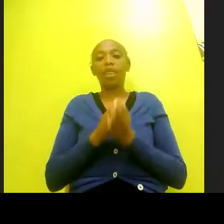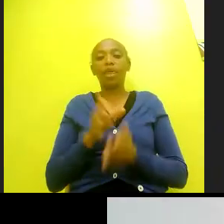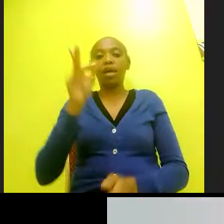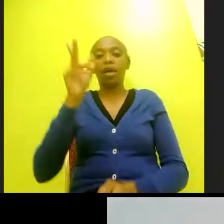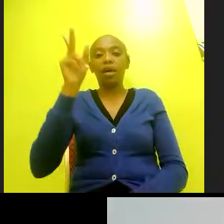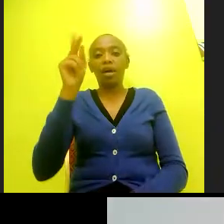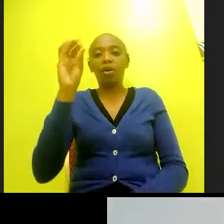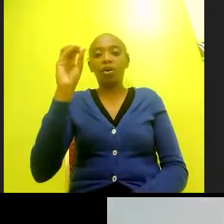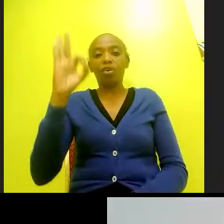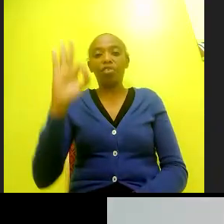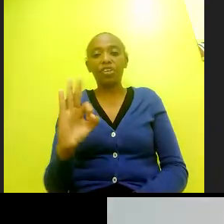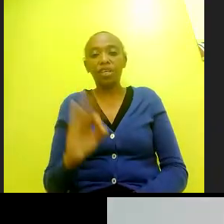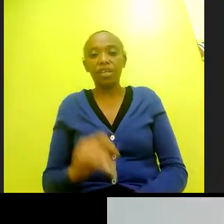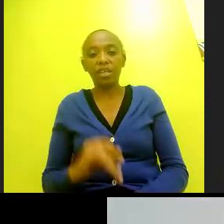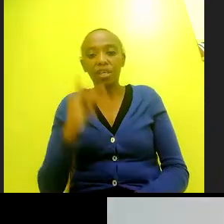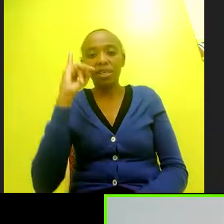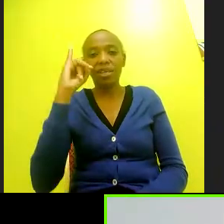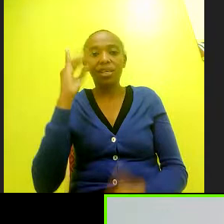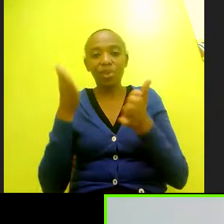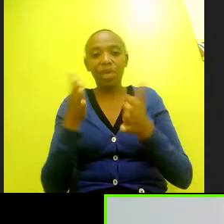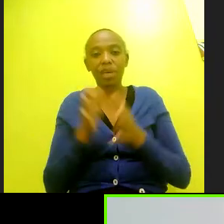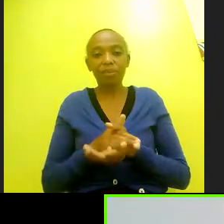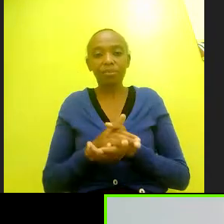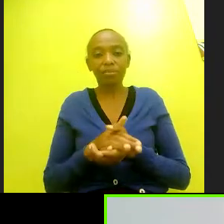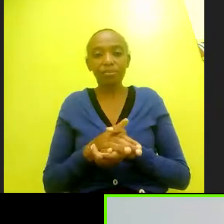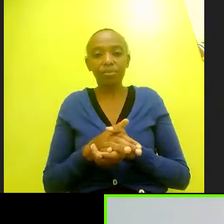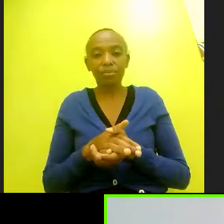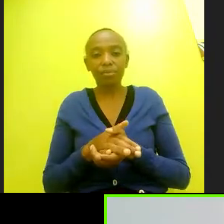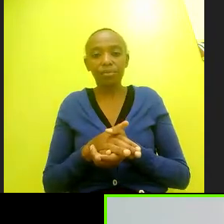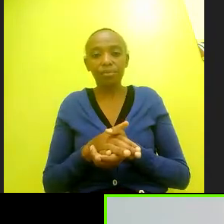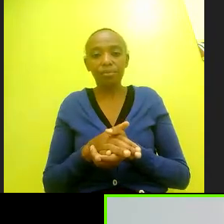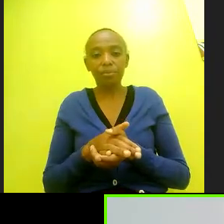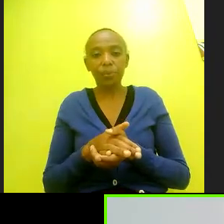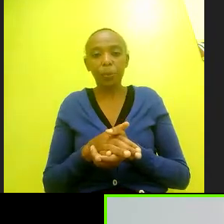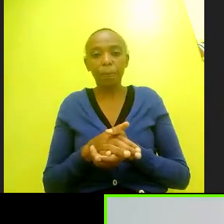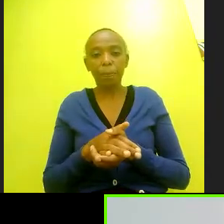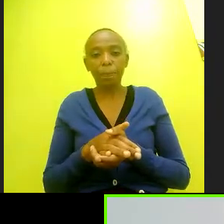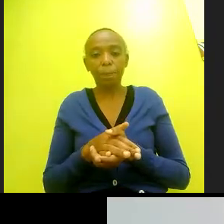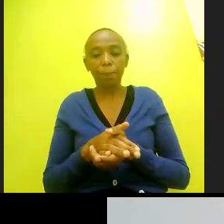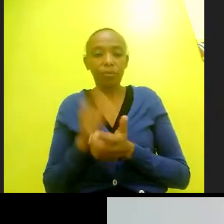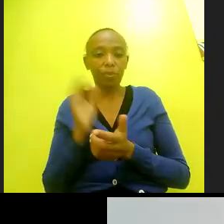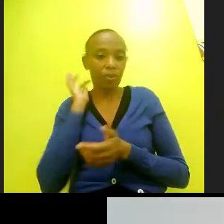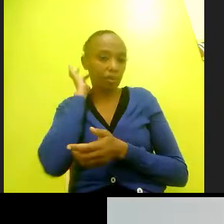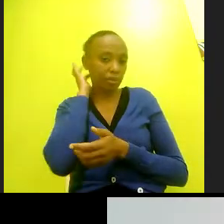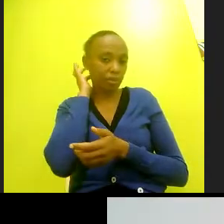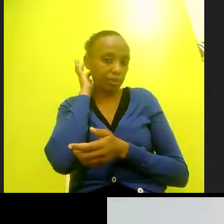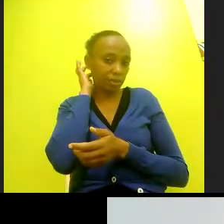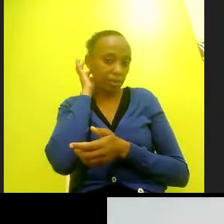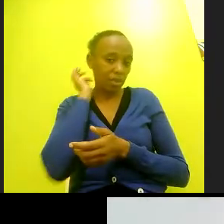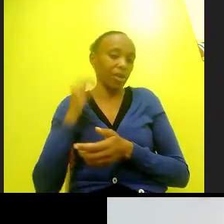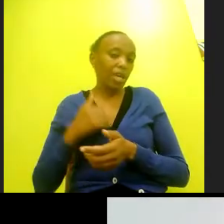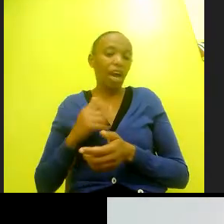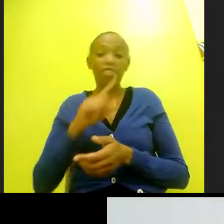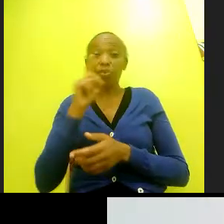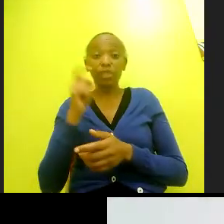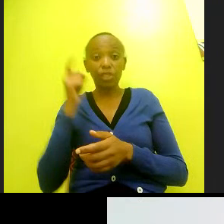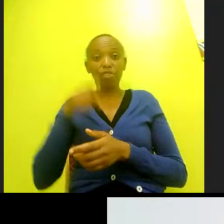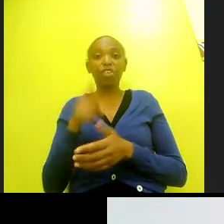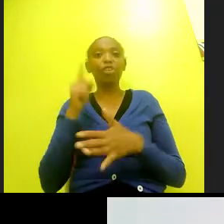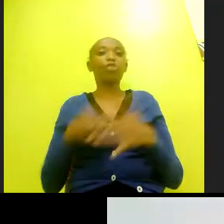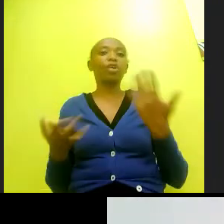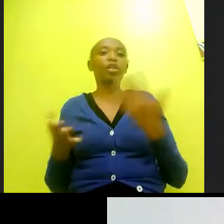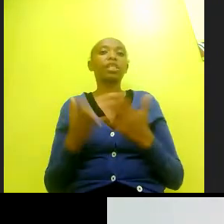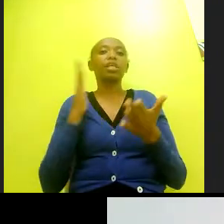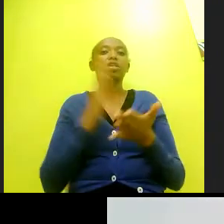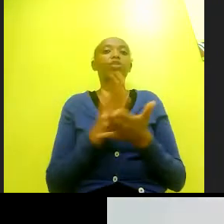know, are you there? Oh, yes. Great. Yes, so my question for you, Kofi, is that, of course, we